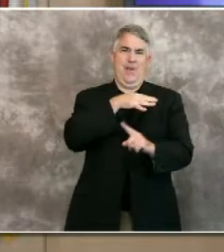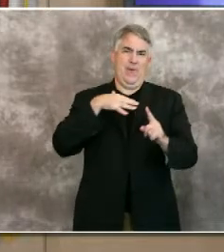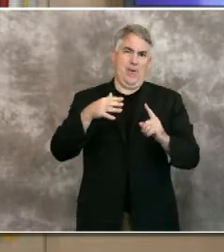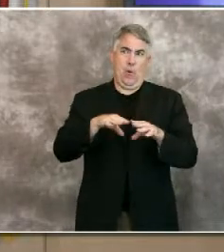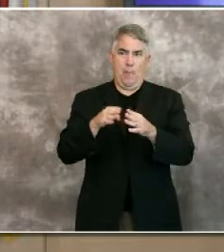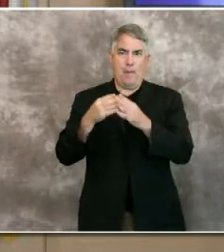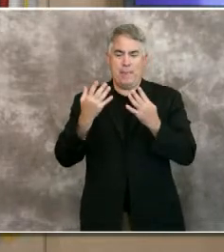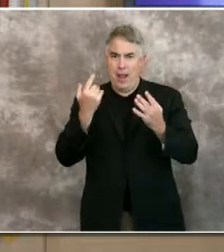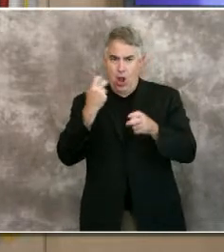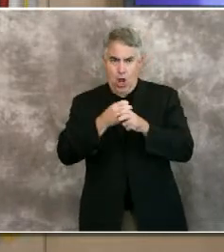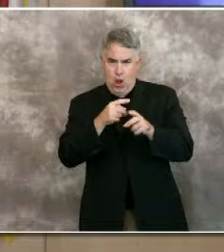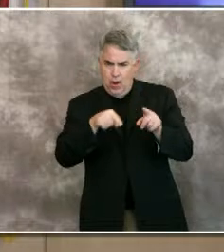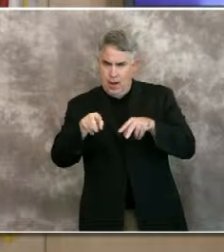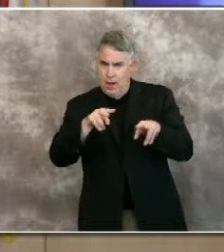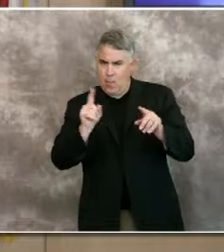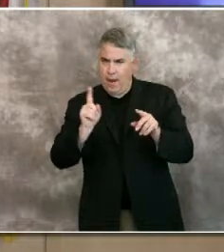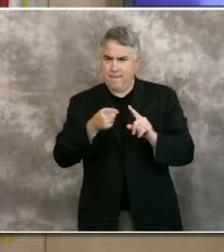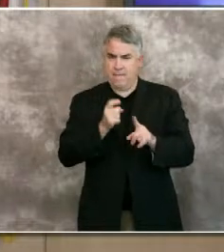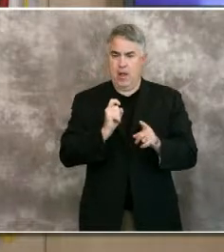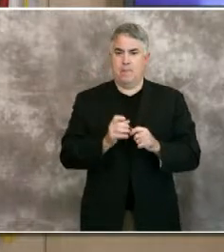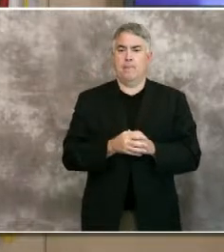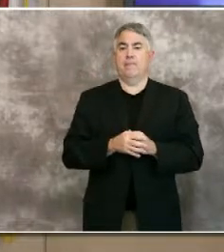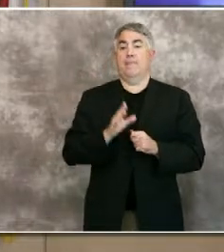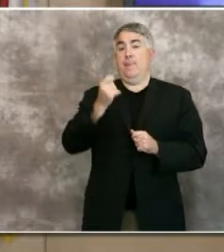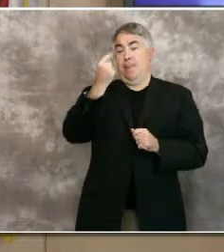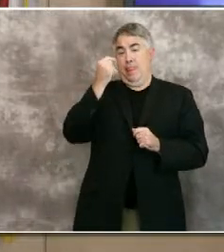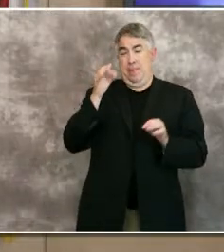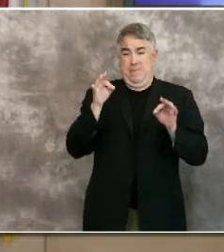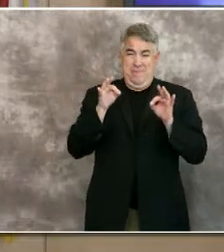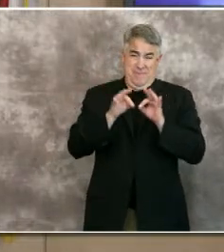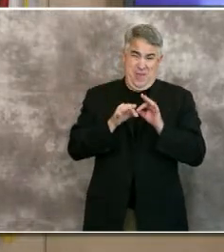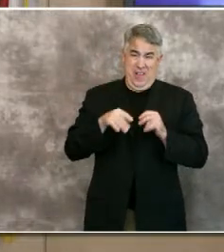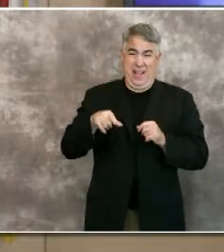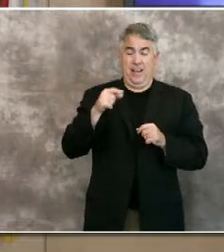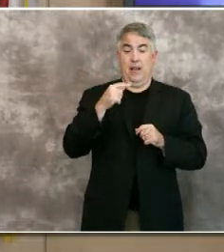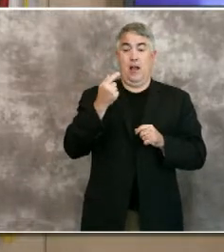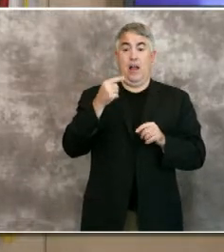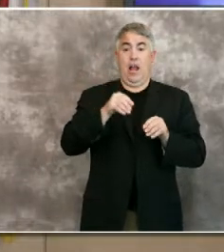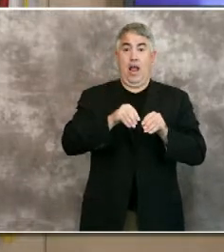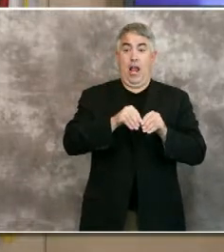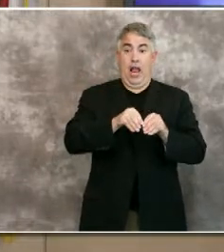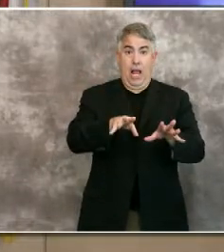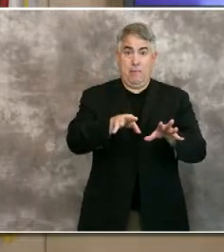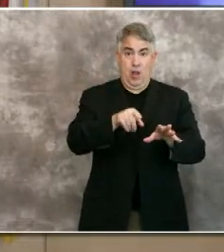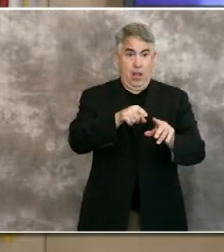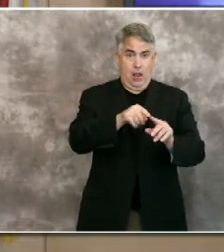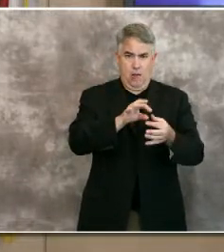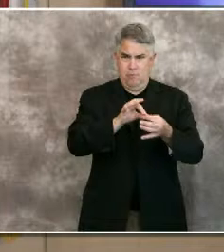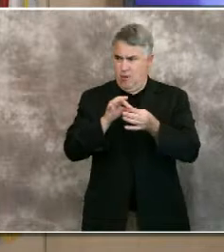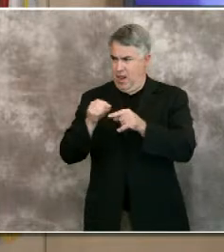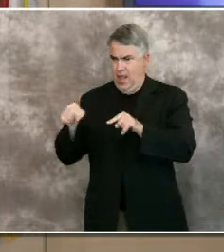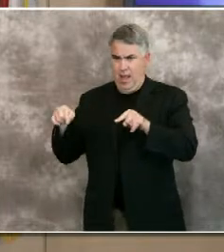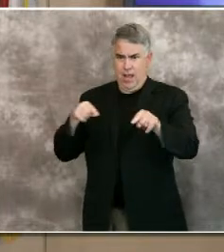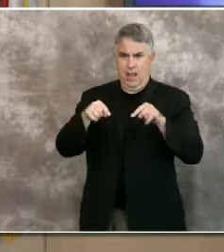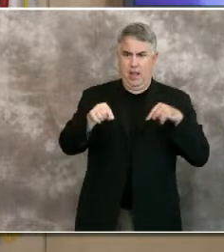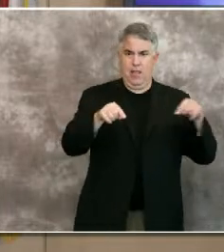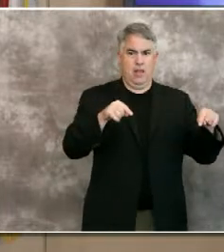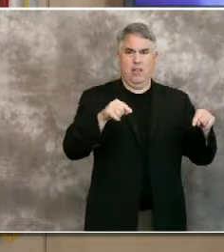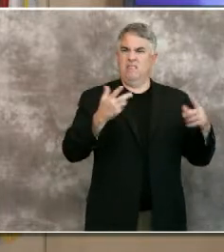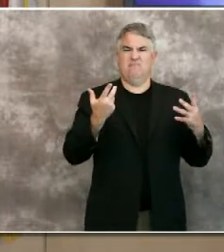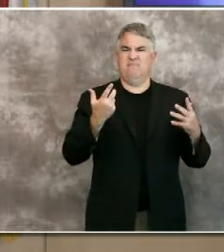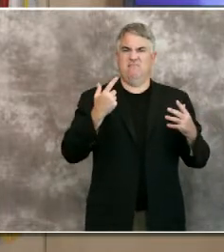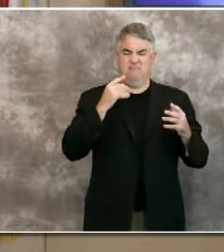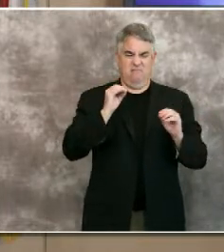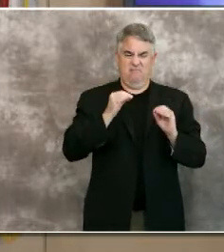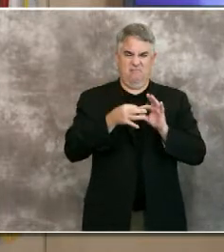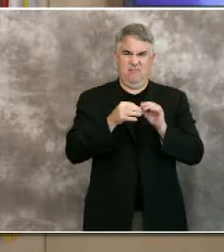important to put in context that none of these outbreaks appear to be linked to one another. They are geographically dispersed, and again, the number